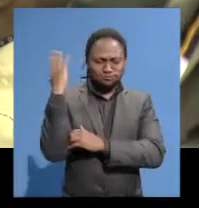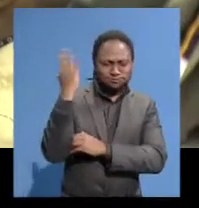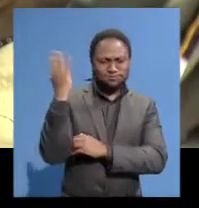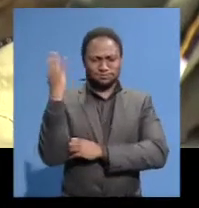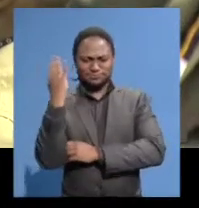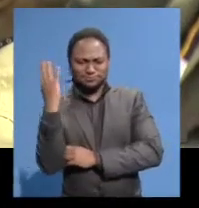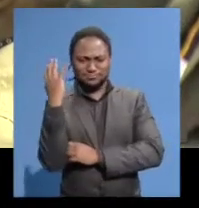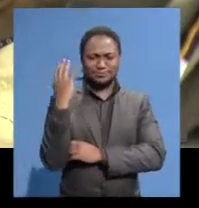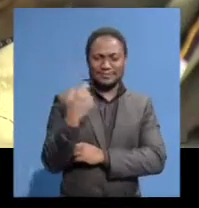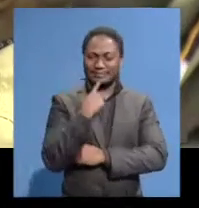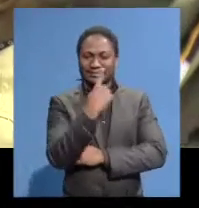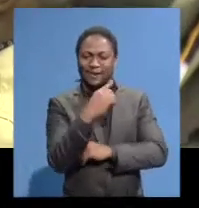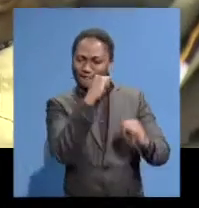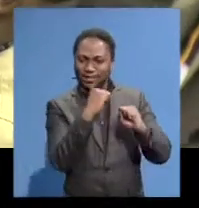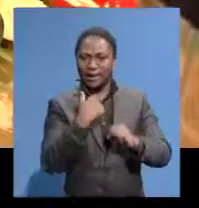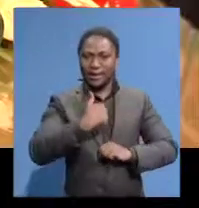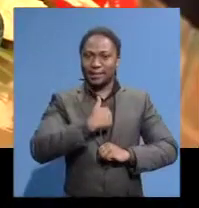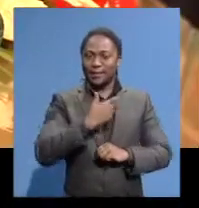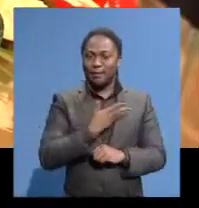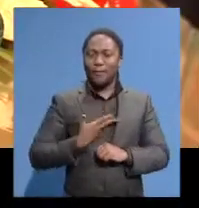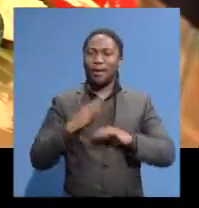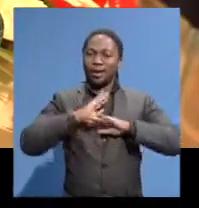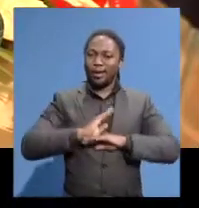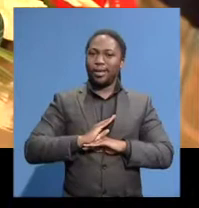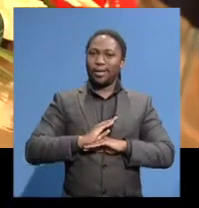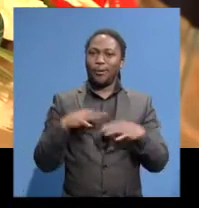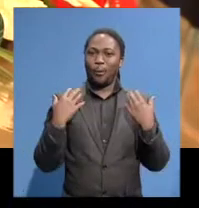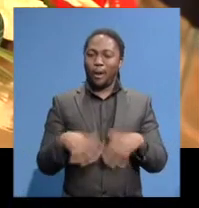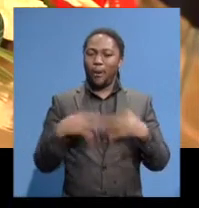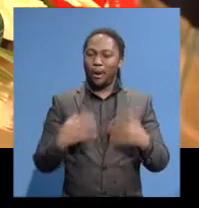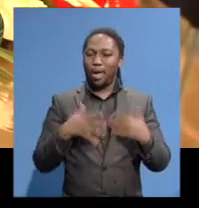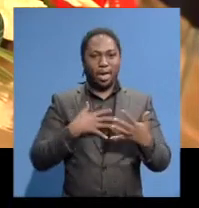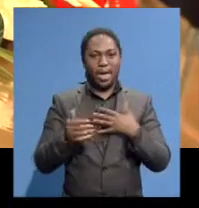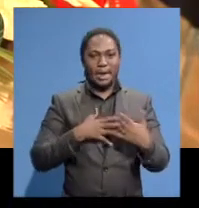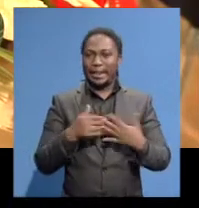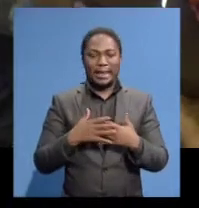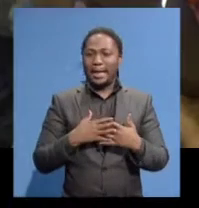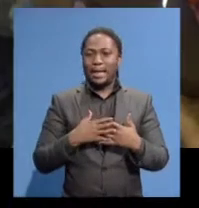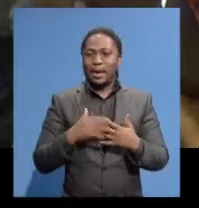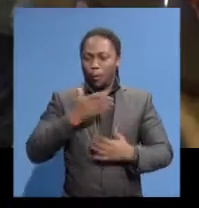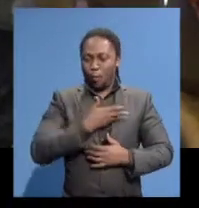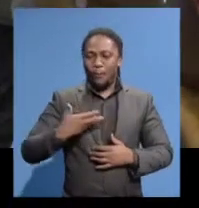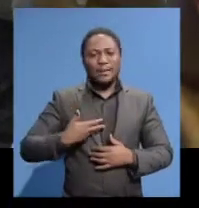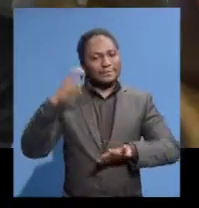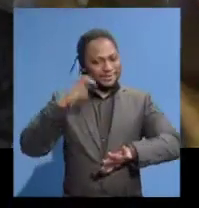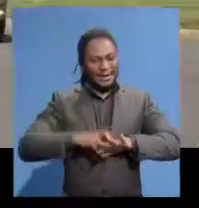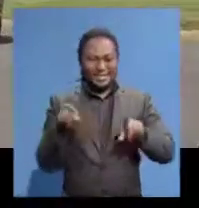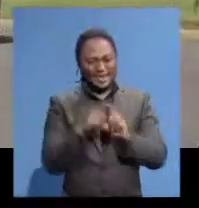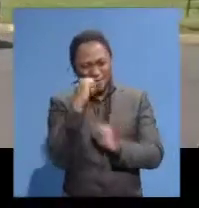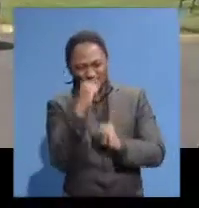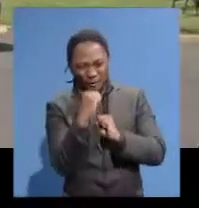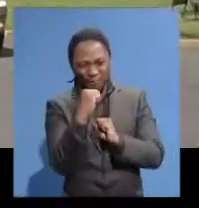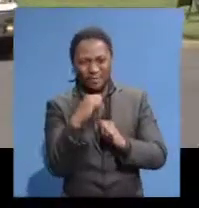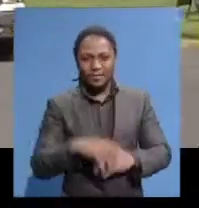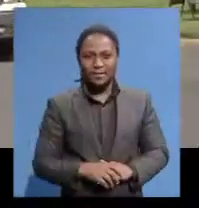his father, as a woman, you can't help but sit back and think every woman deserves a Jacob Matlala. Jacob Matlala,